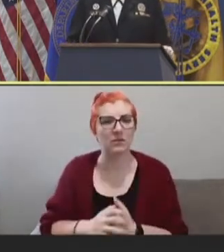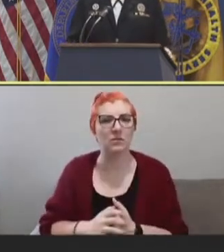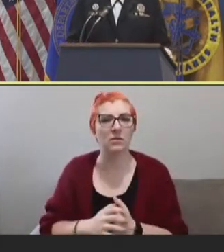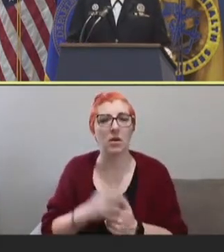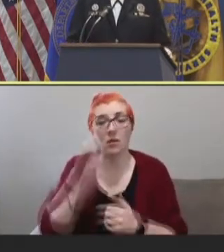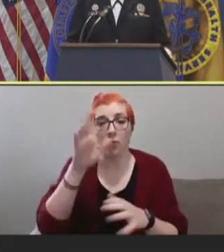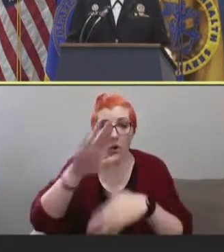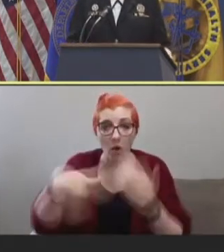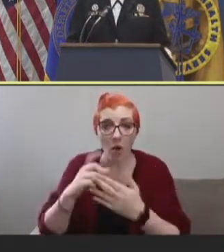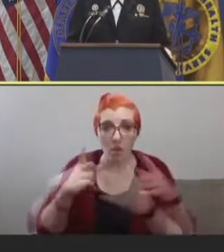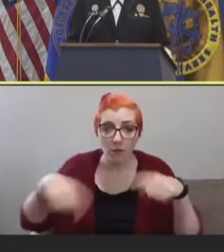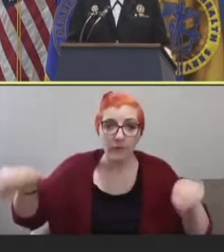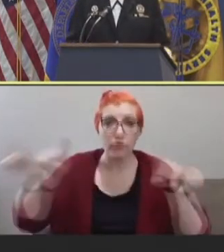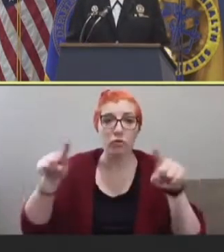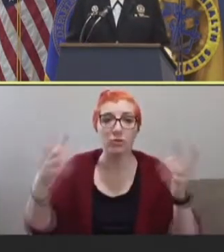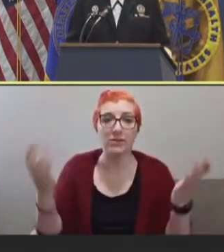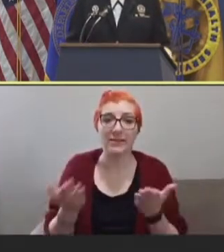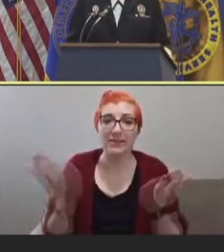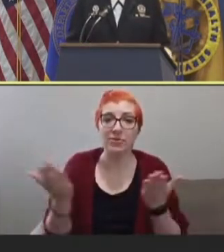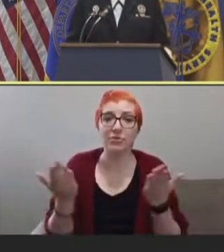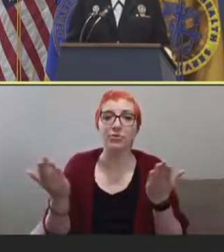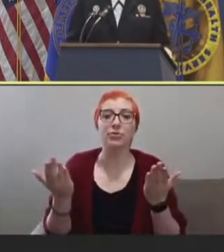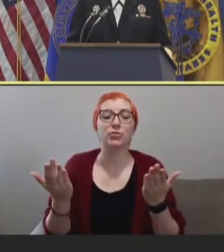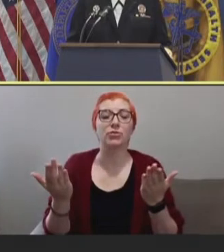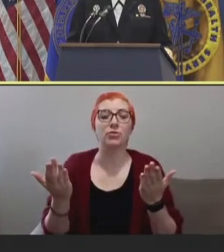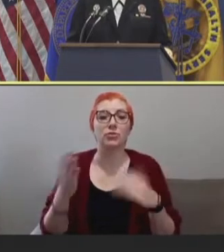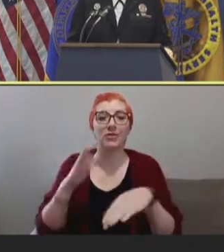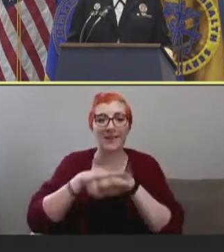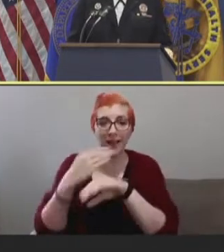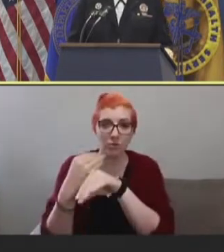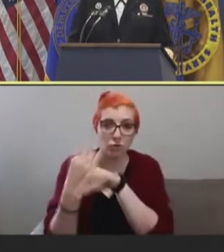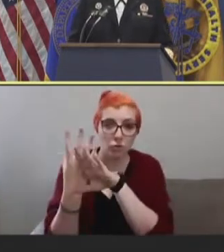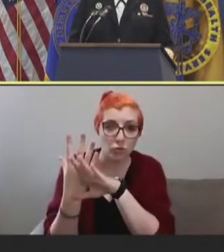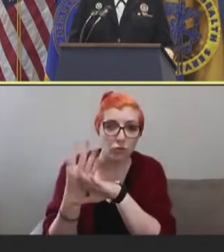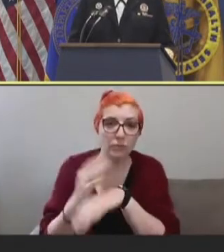you here and on the Zoom